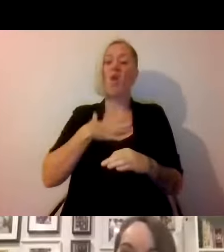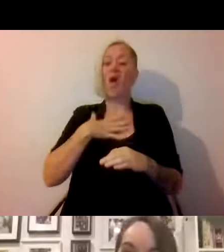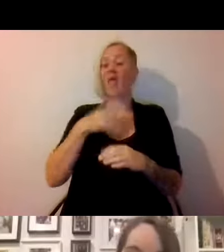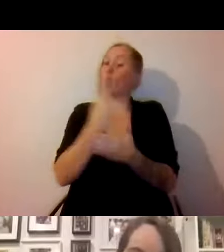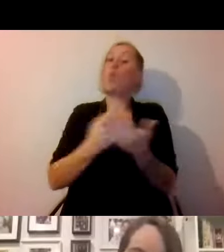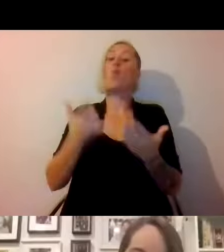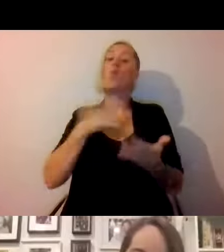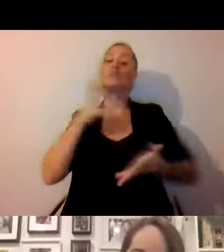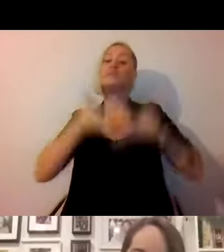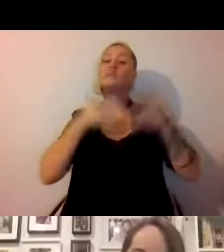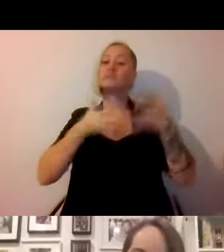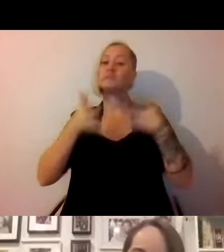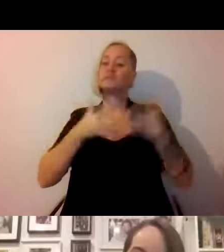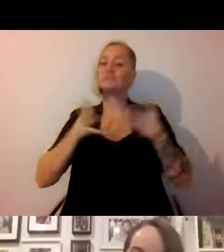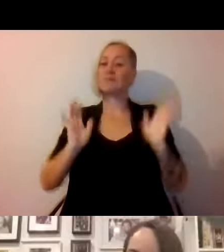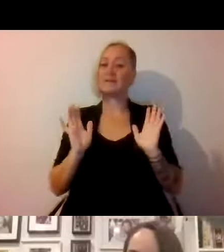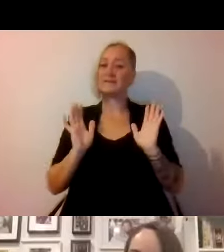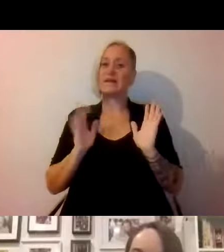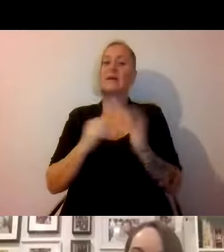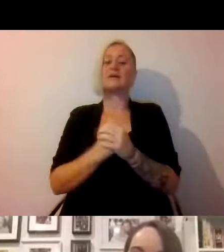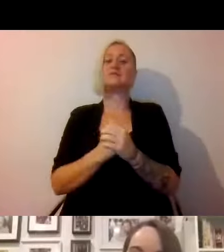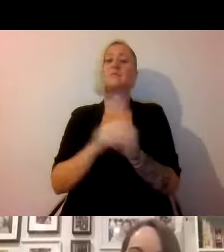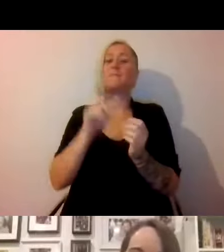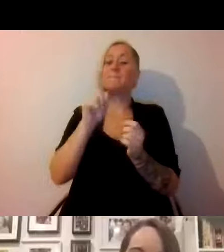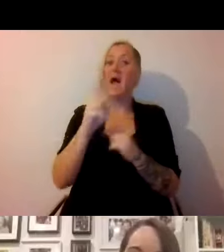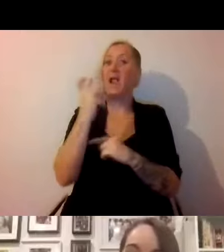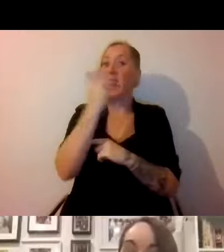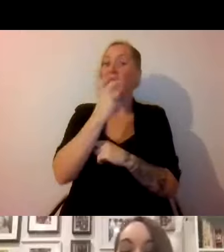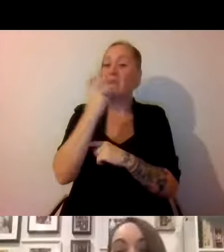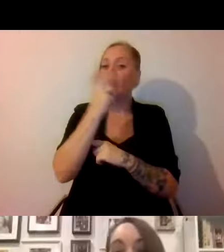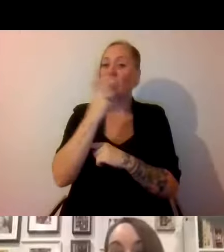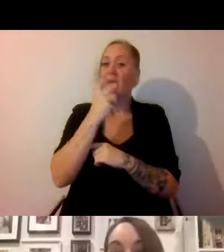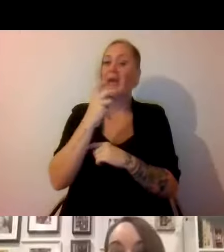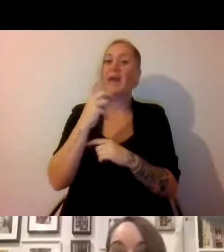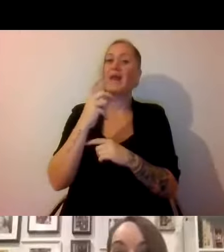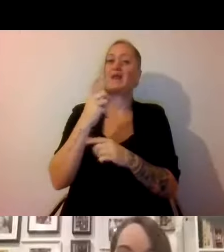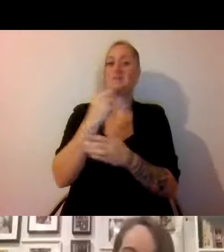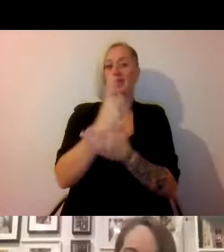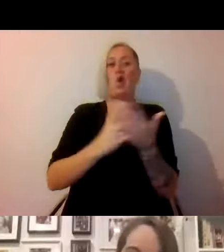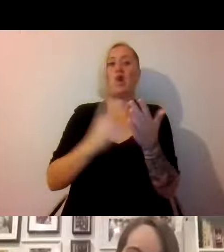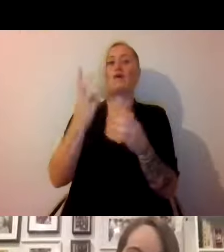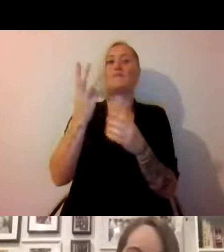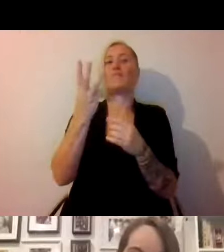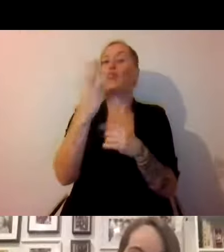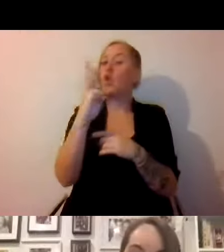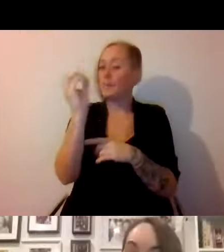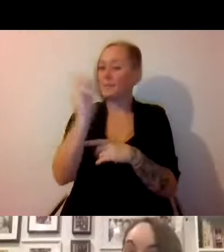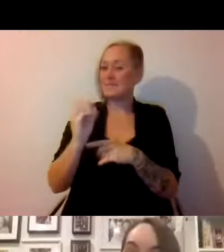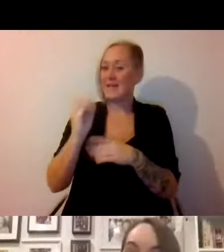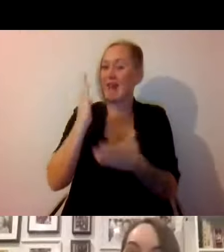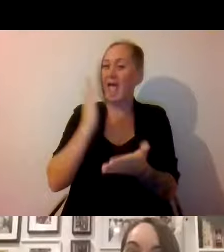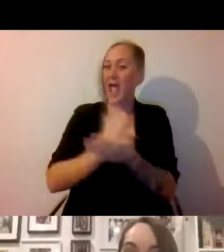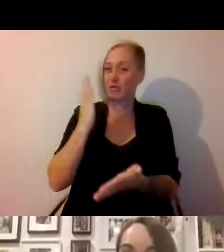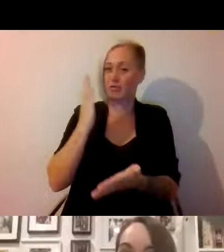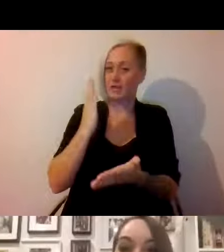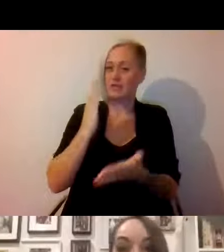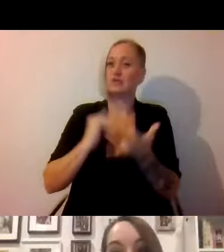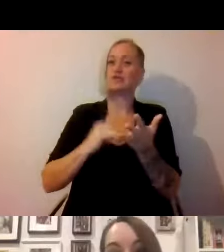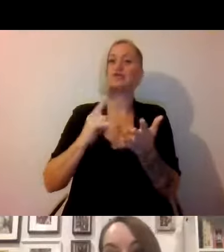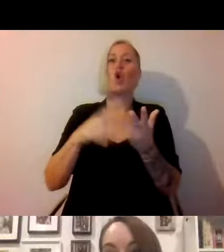pose a problem in these situations. But beyond this, lip reading is estimated to be only 30% accurate. So many words like